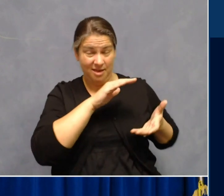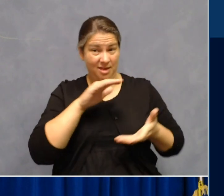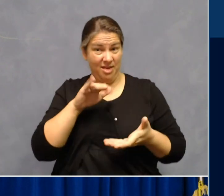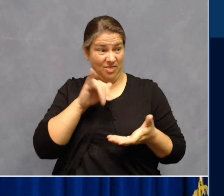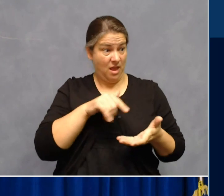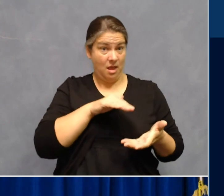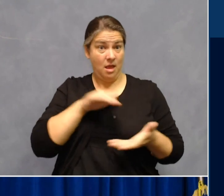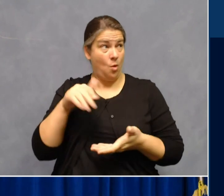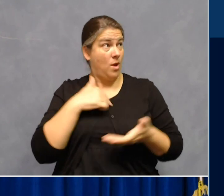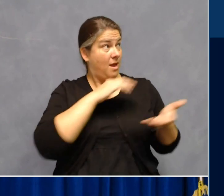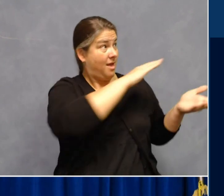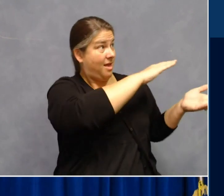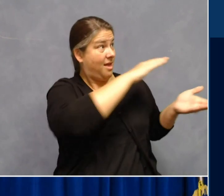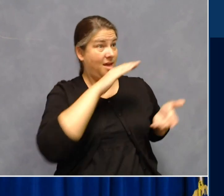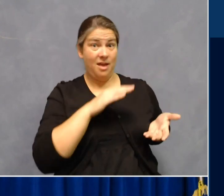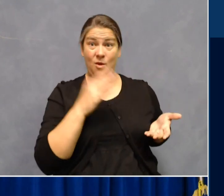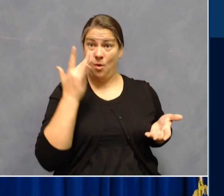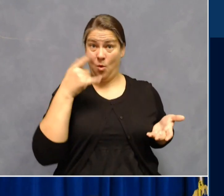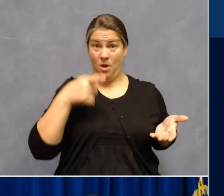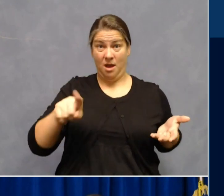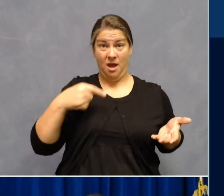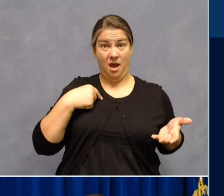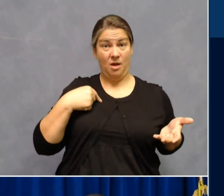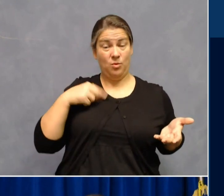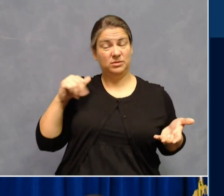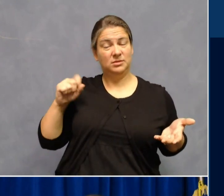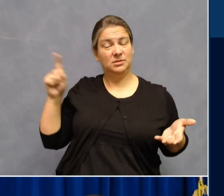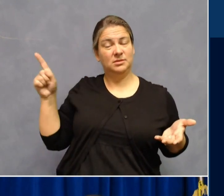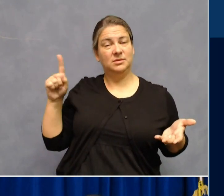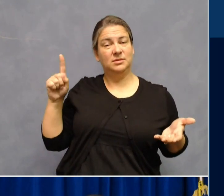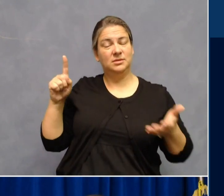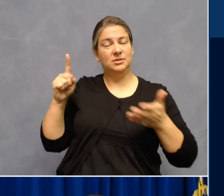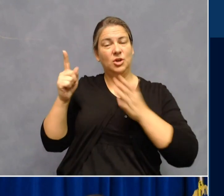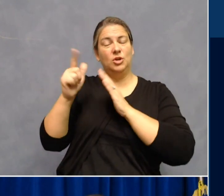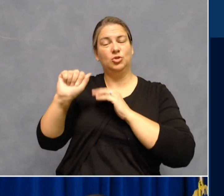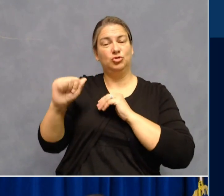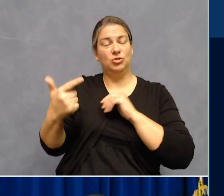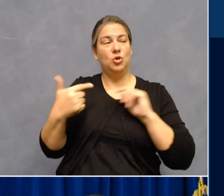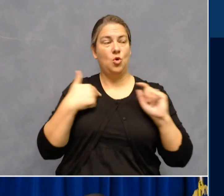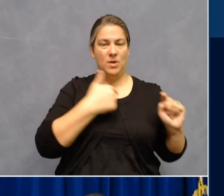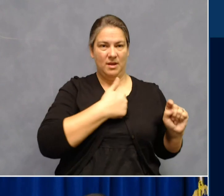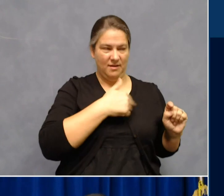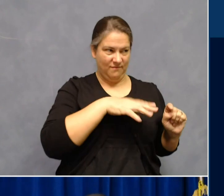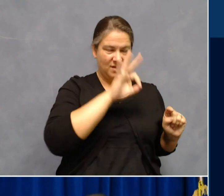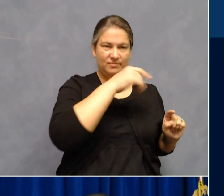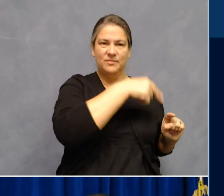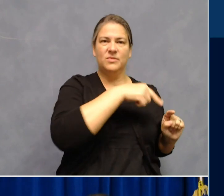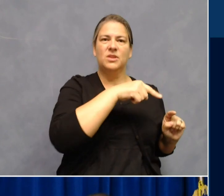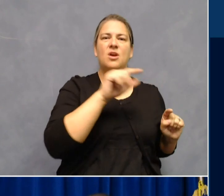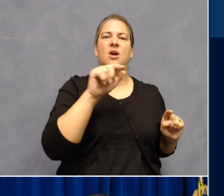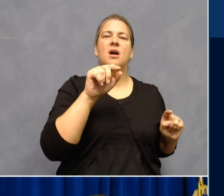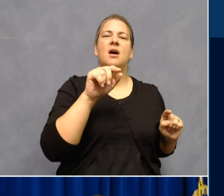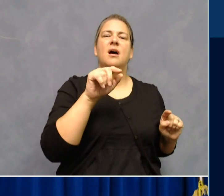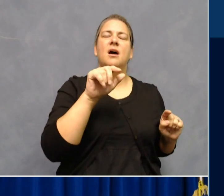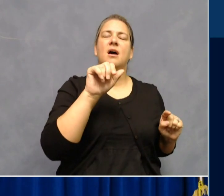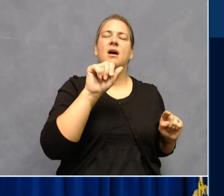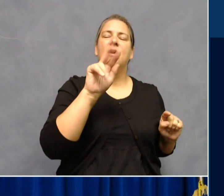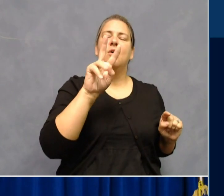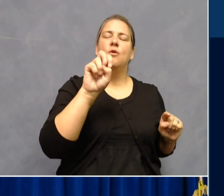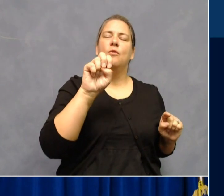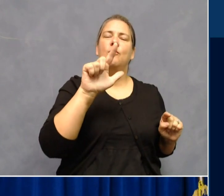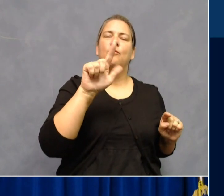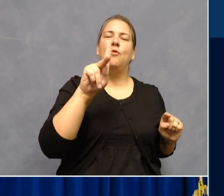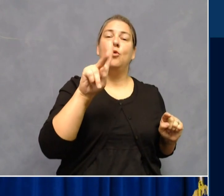cheating on emissions tests. Volkswagens had created a cheat in their cars to make them look cleaner than they